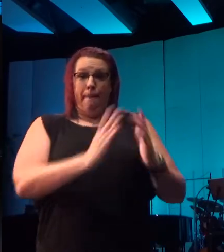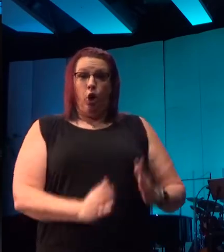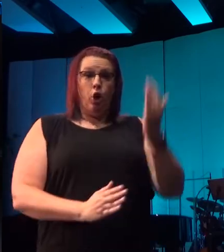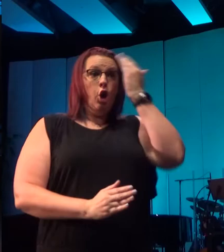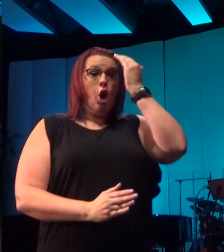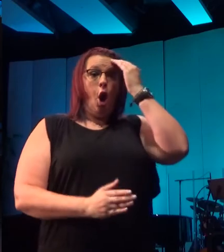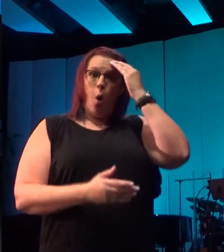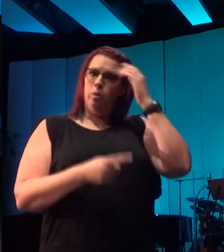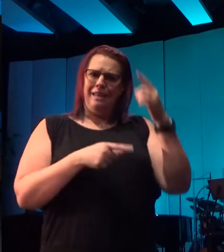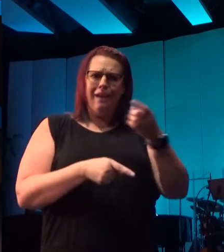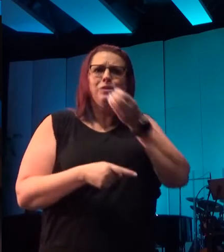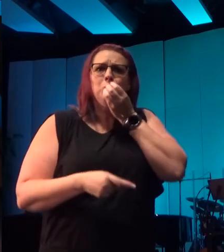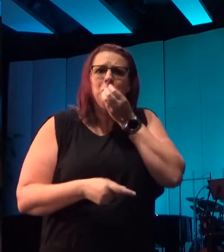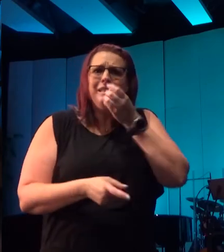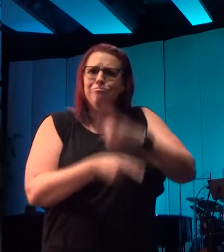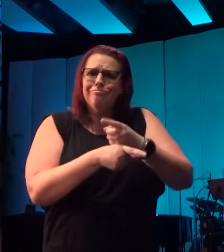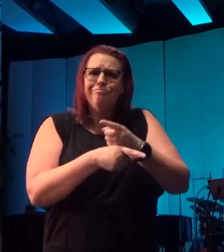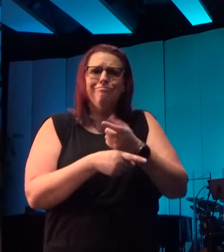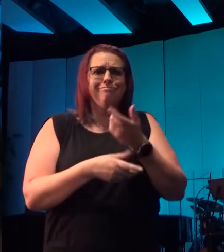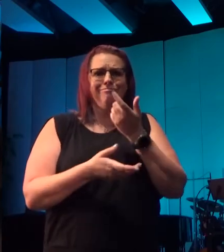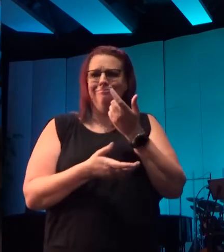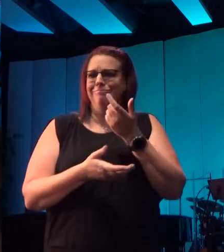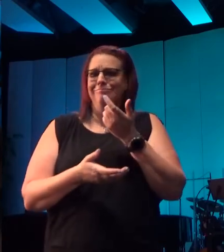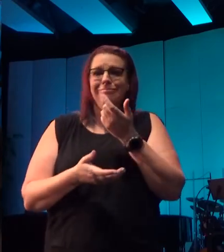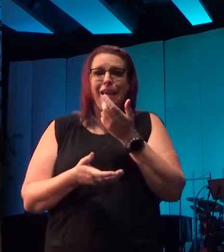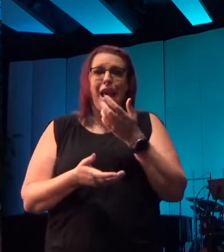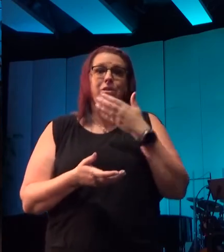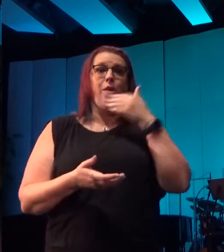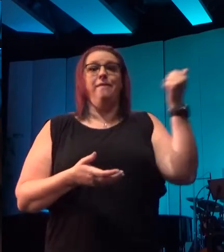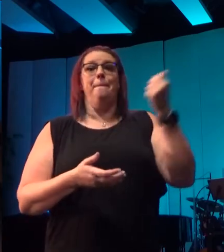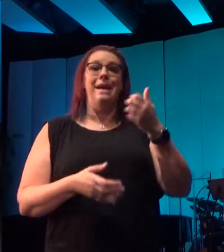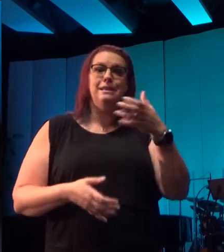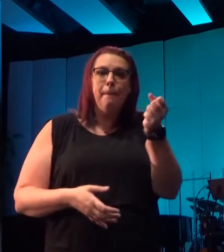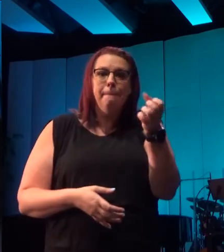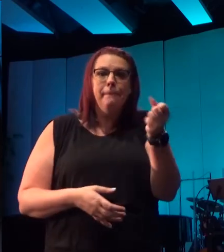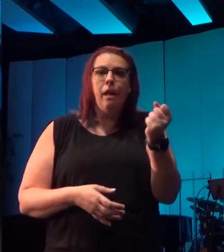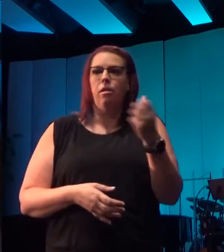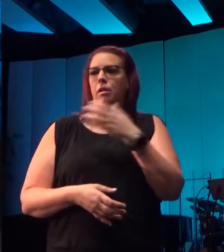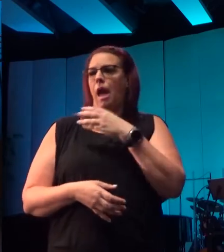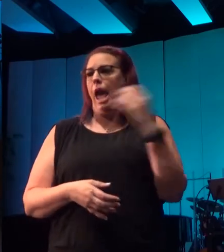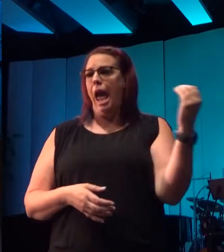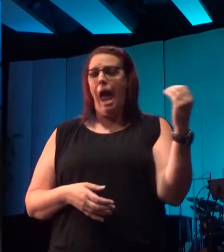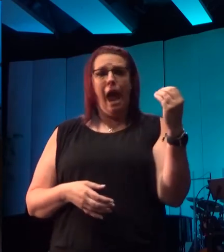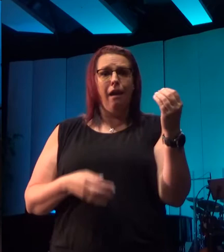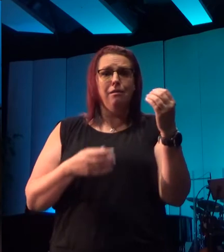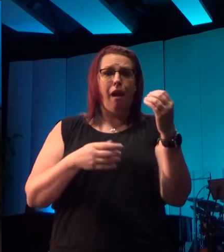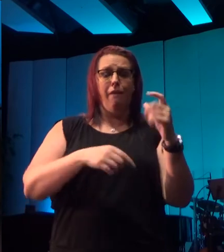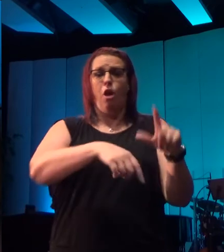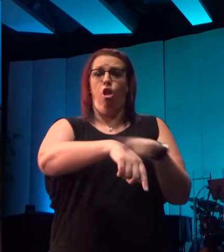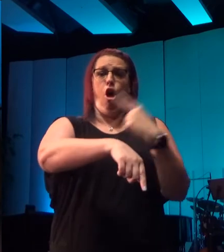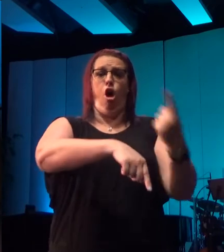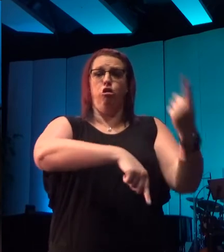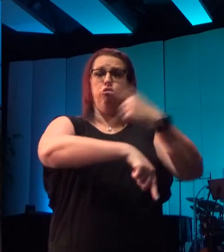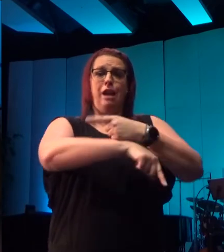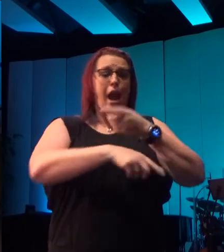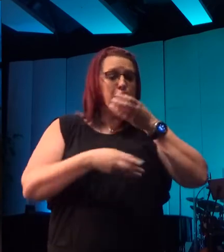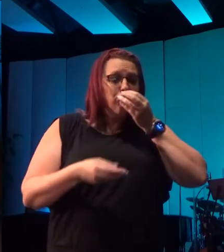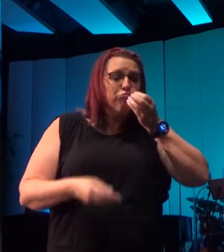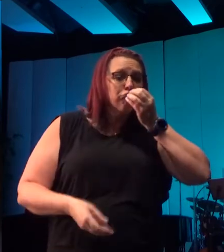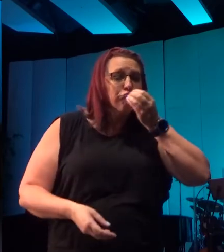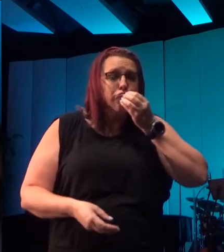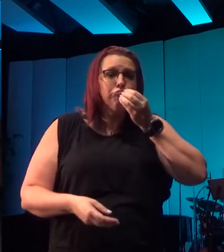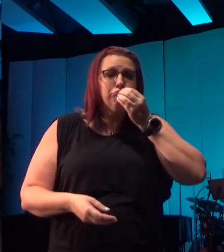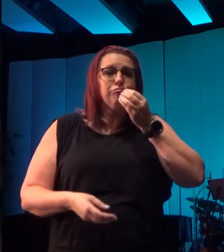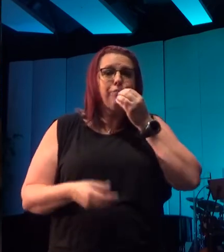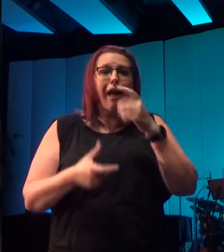land so they produce the best possible milk. And that having grazed, spent a long day grazing, that the sheep